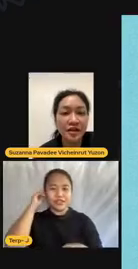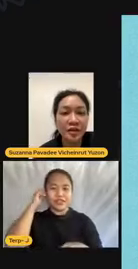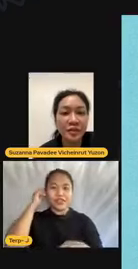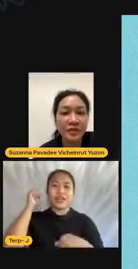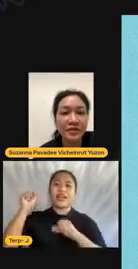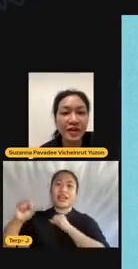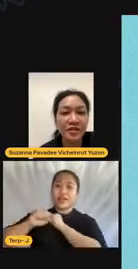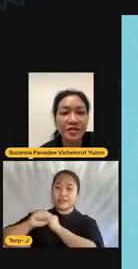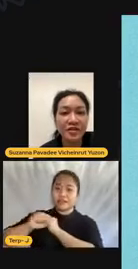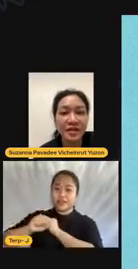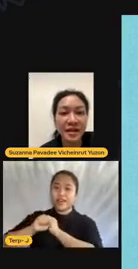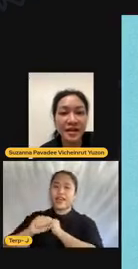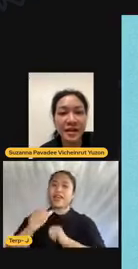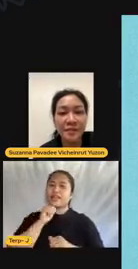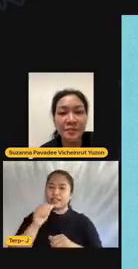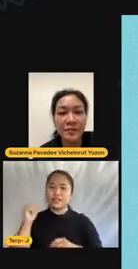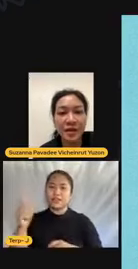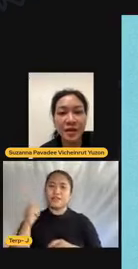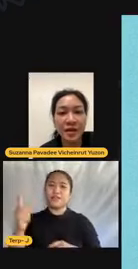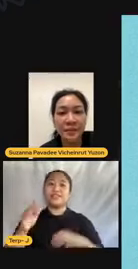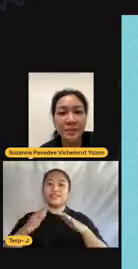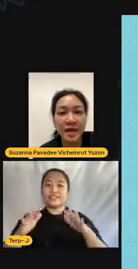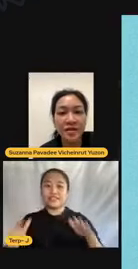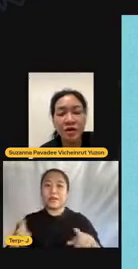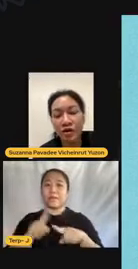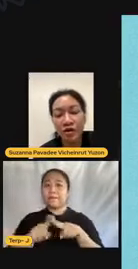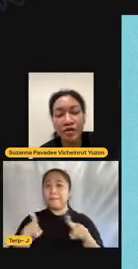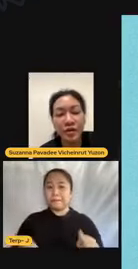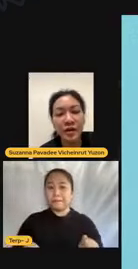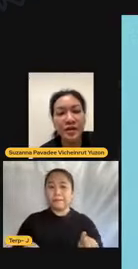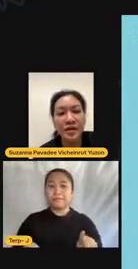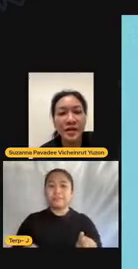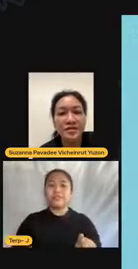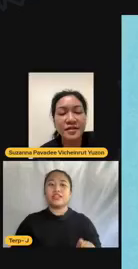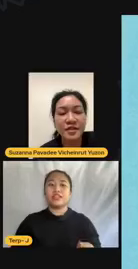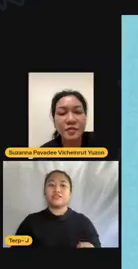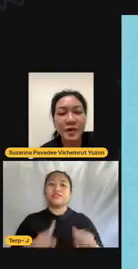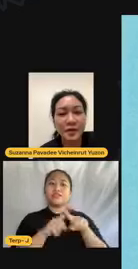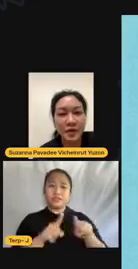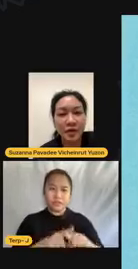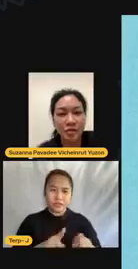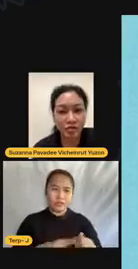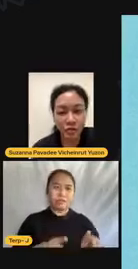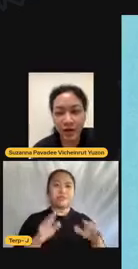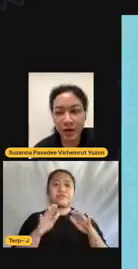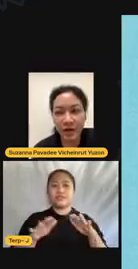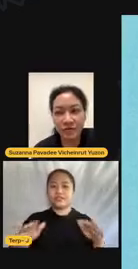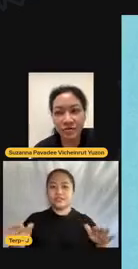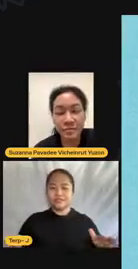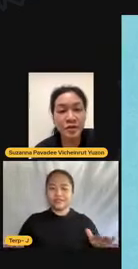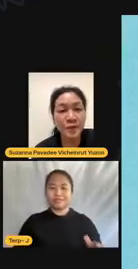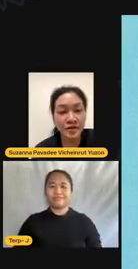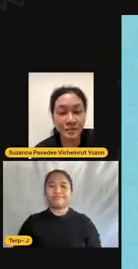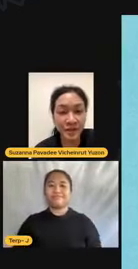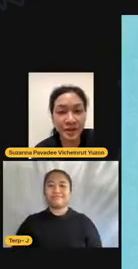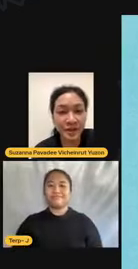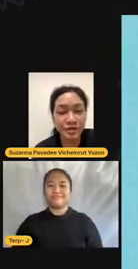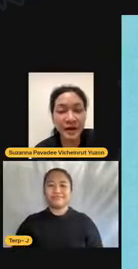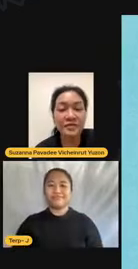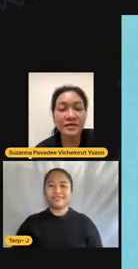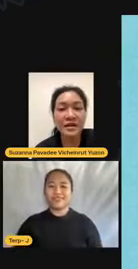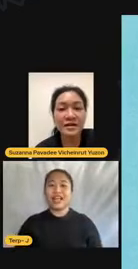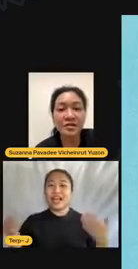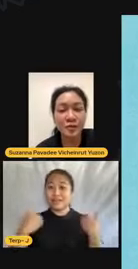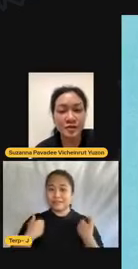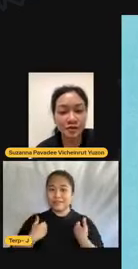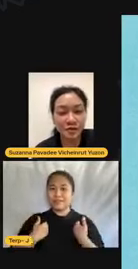your child, but for others like him or her as well. So that's why we also have the Miss Possibilities.